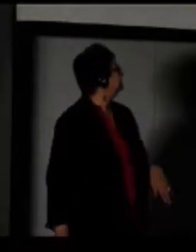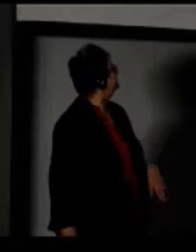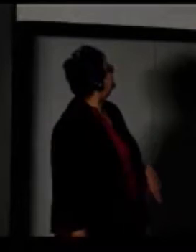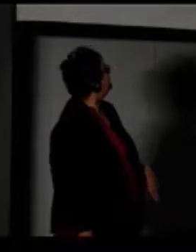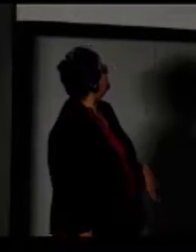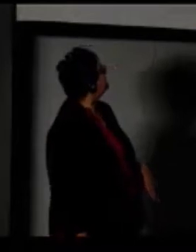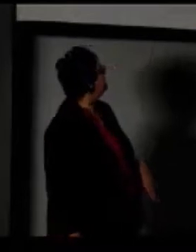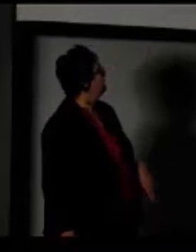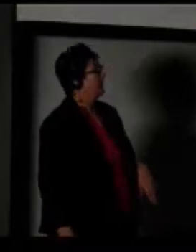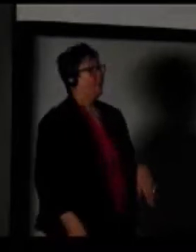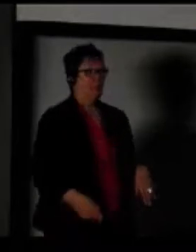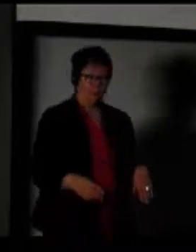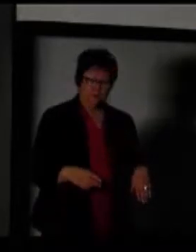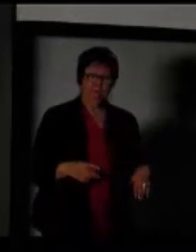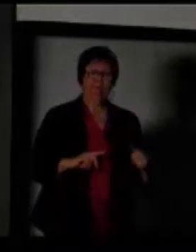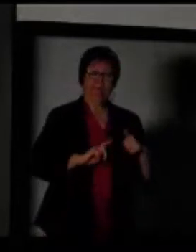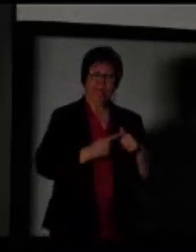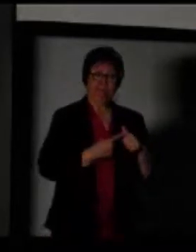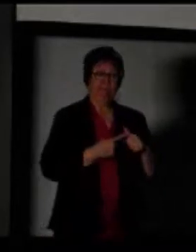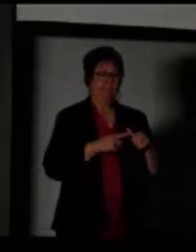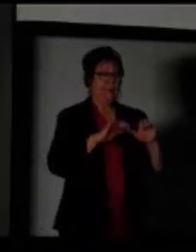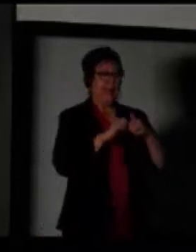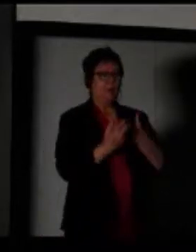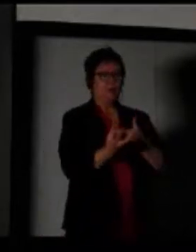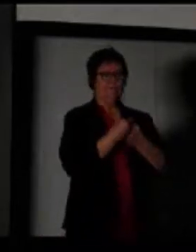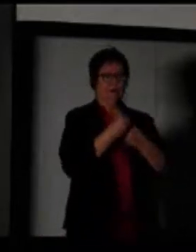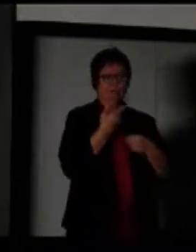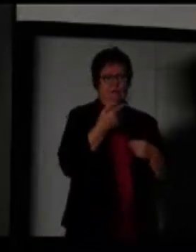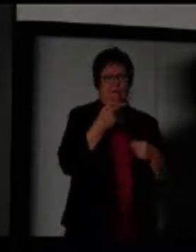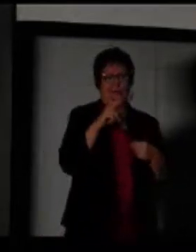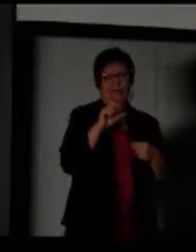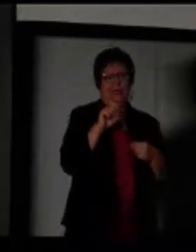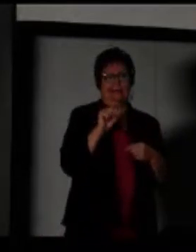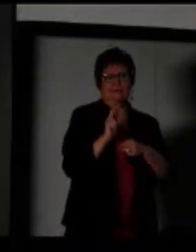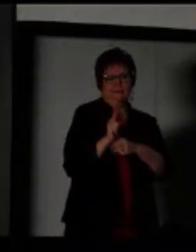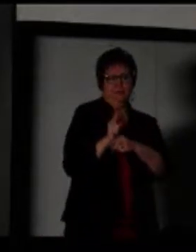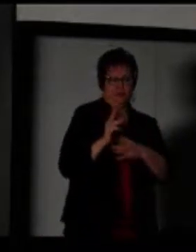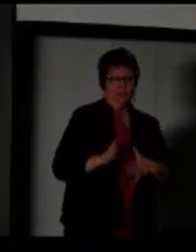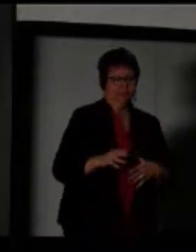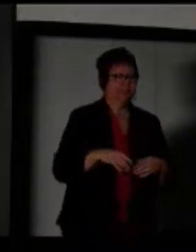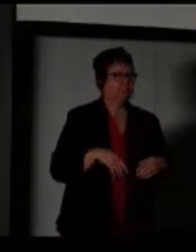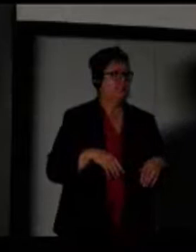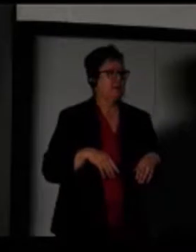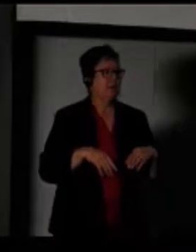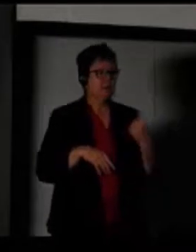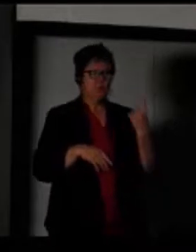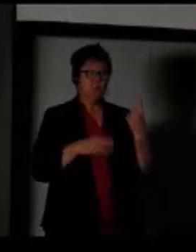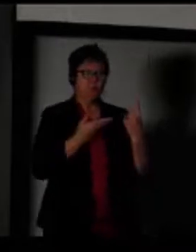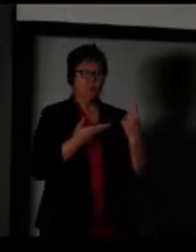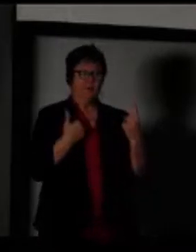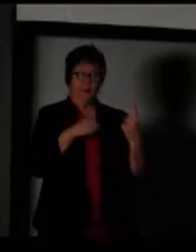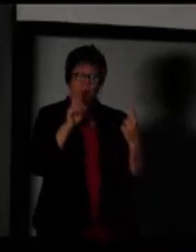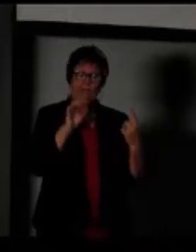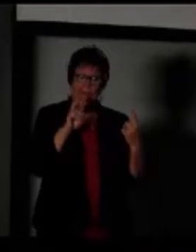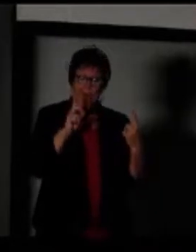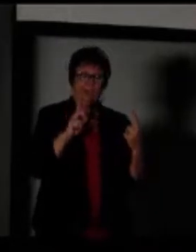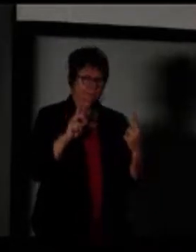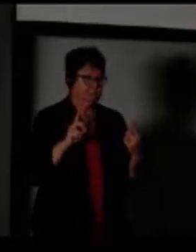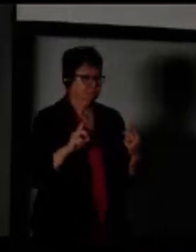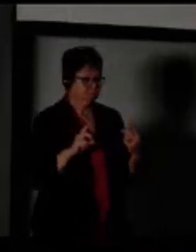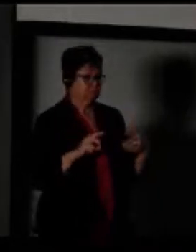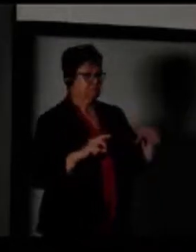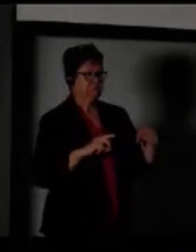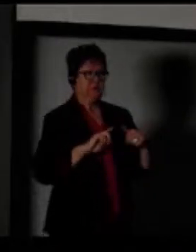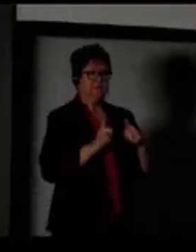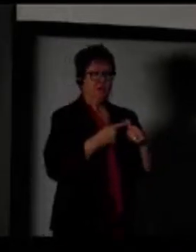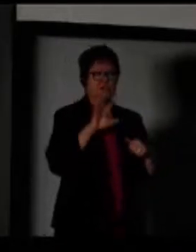So the first thing that we look at is involving the guest, and one of the things that we did is we took, in the first